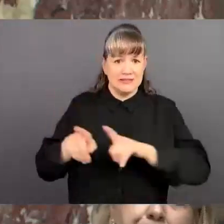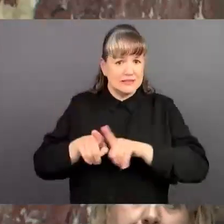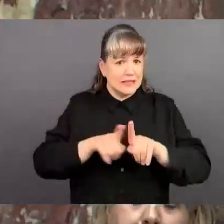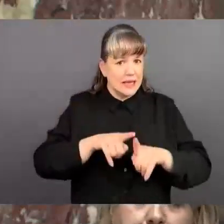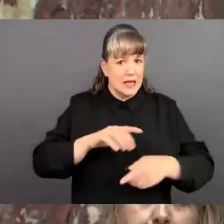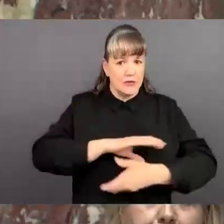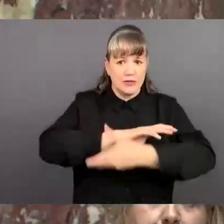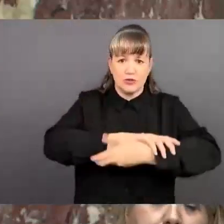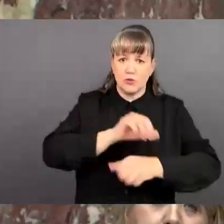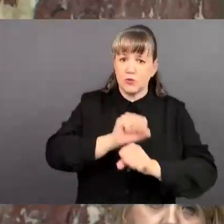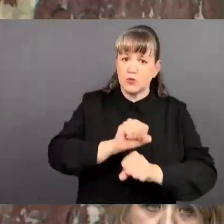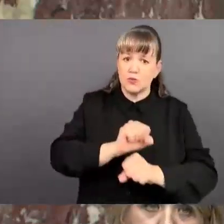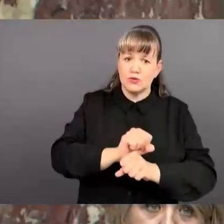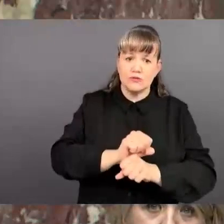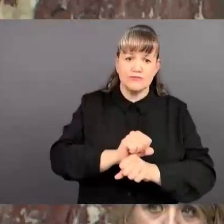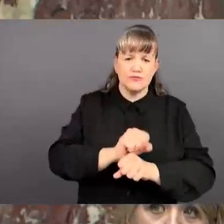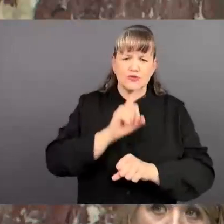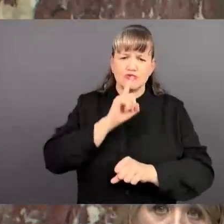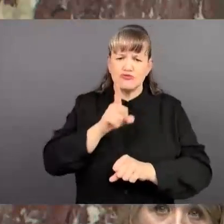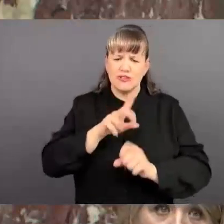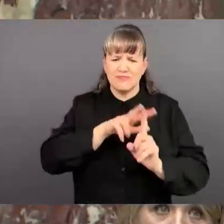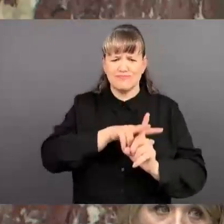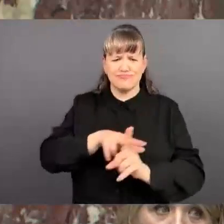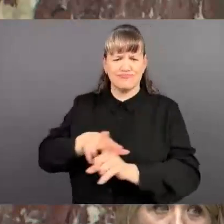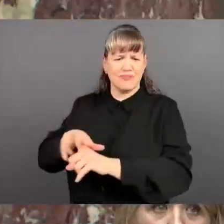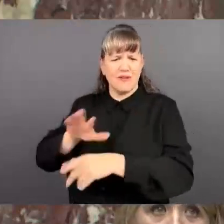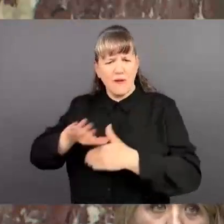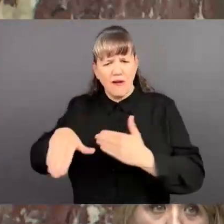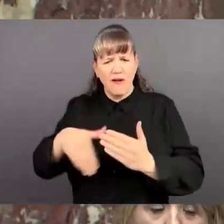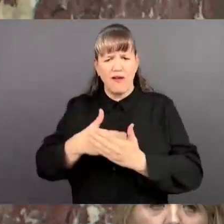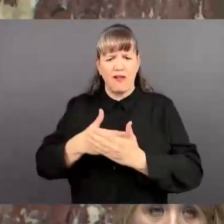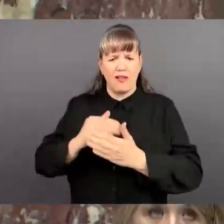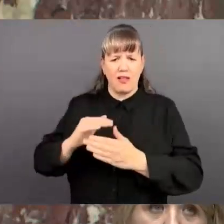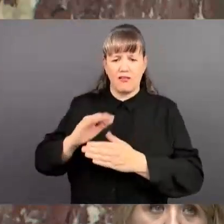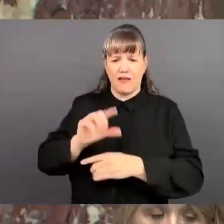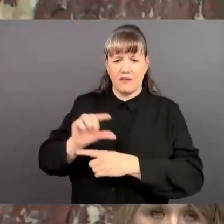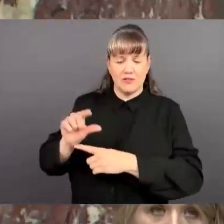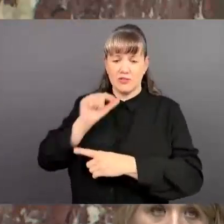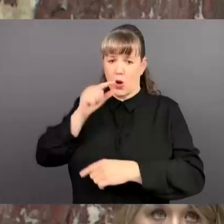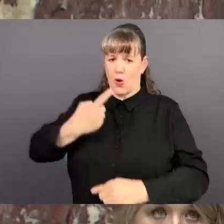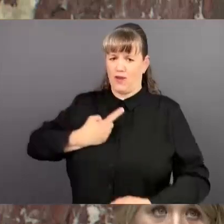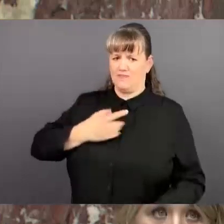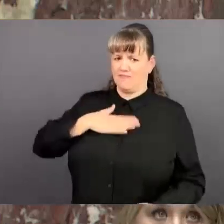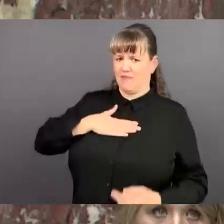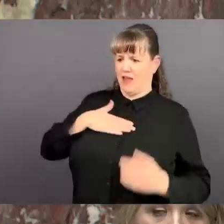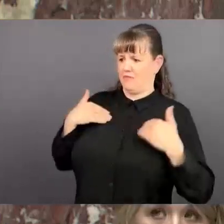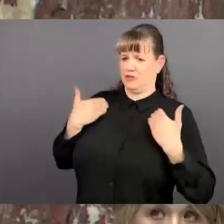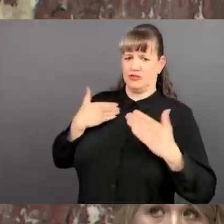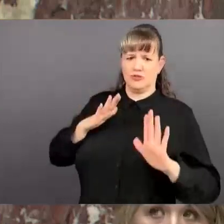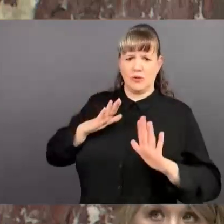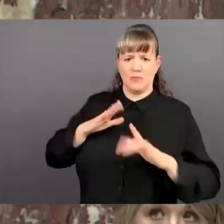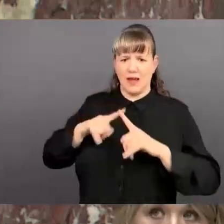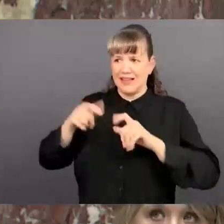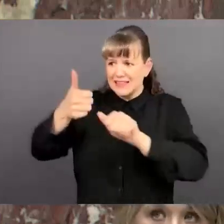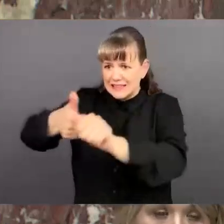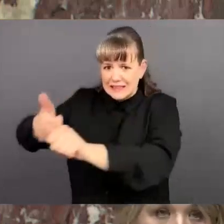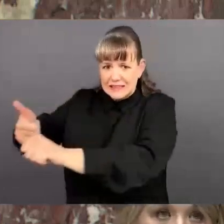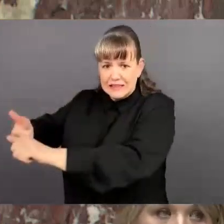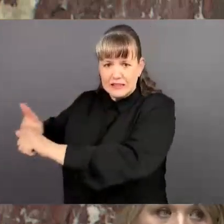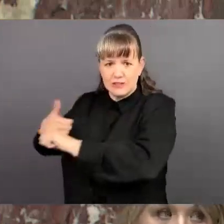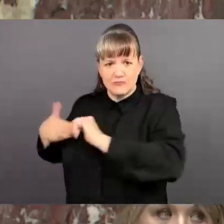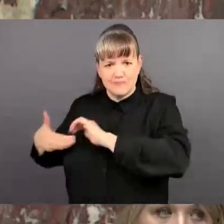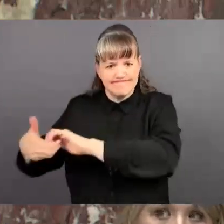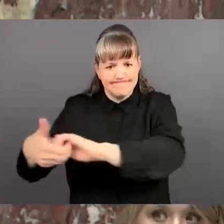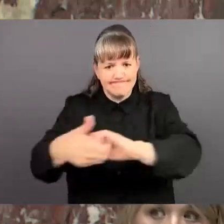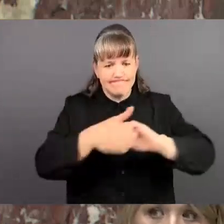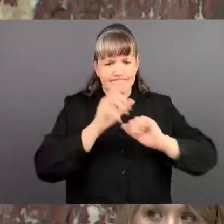so it not only falls under my ministry, but each ministry of this government doing relational work, building partnerships